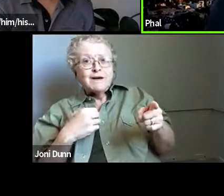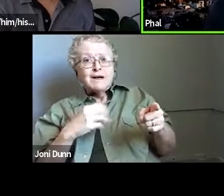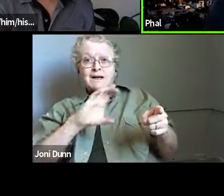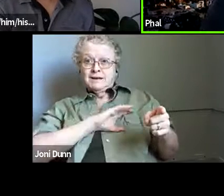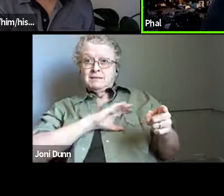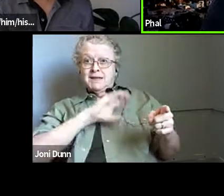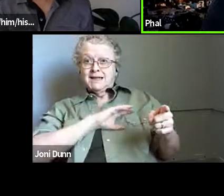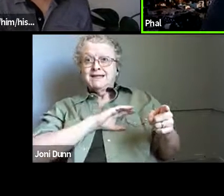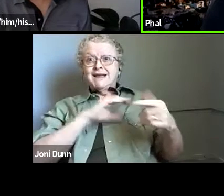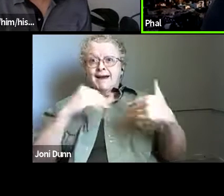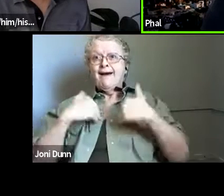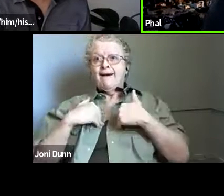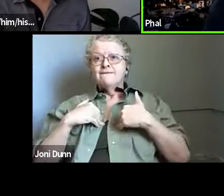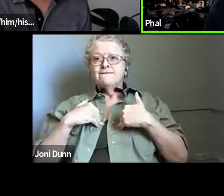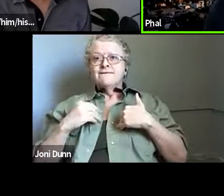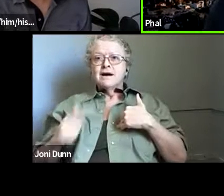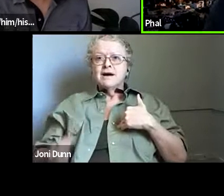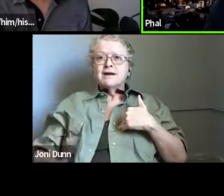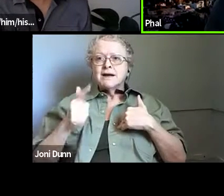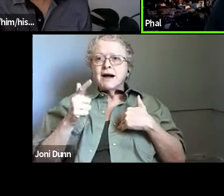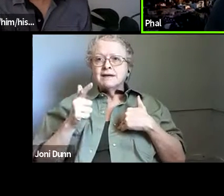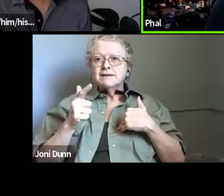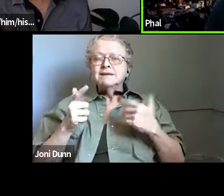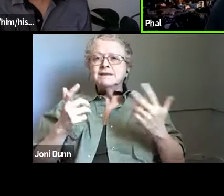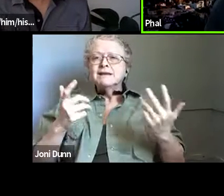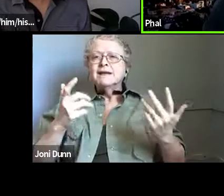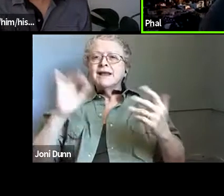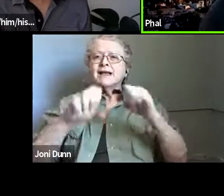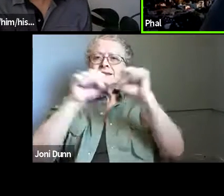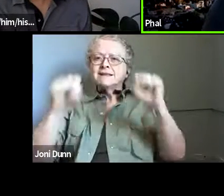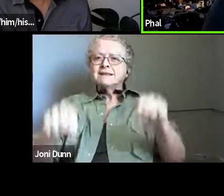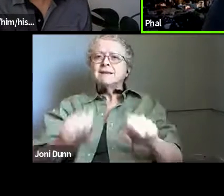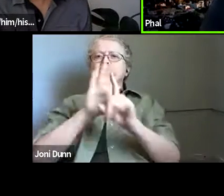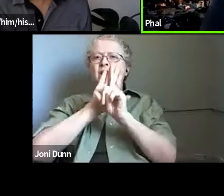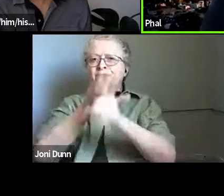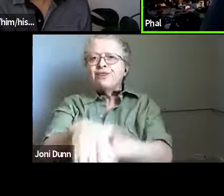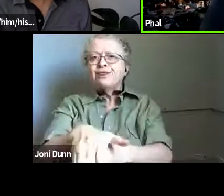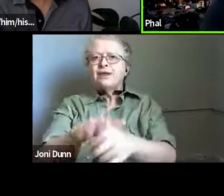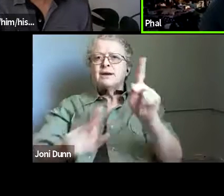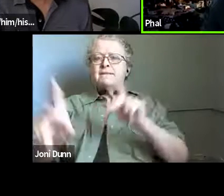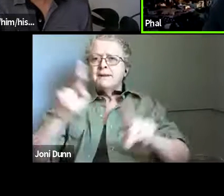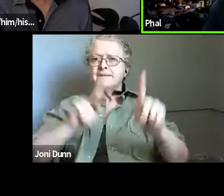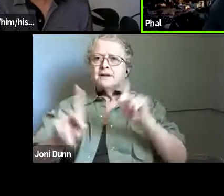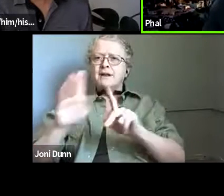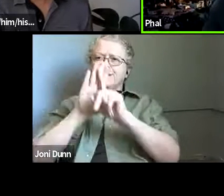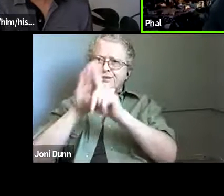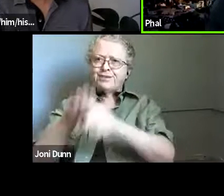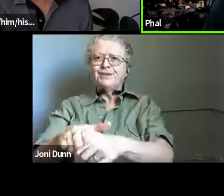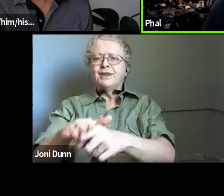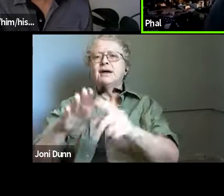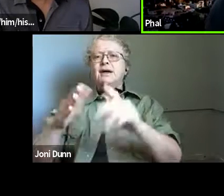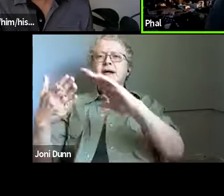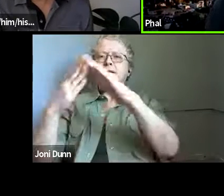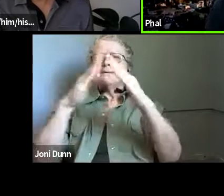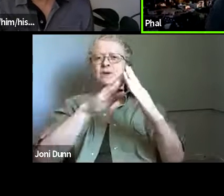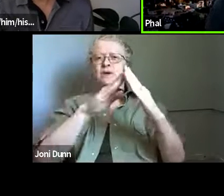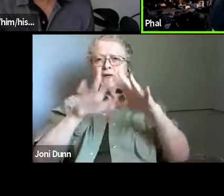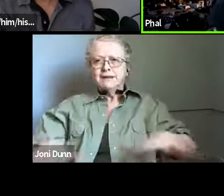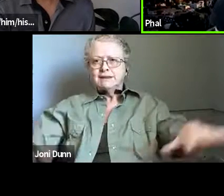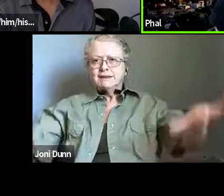And so that's the system that we're talking about, the system that suppresses people, the system that oppresses whole entire communities. And so